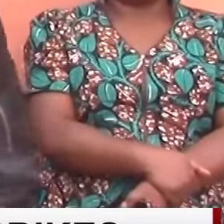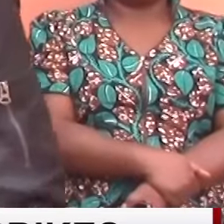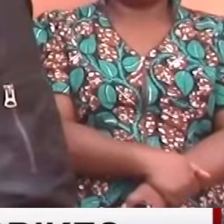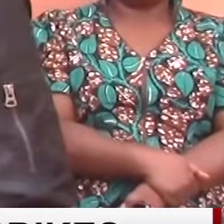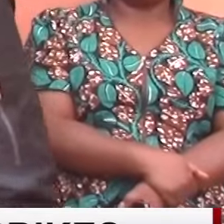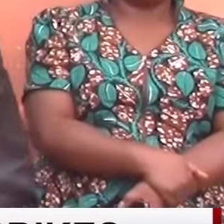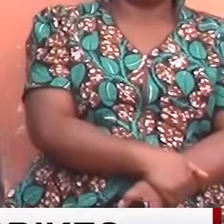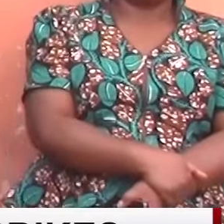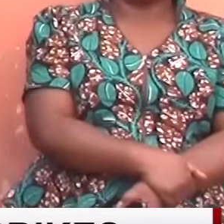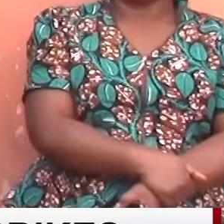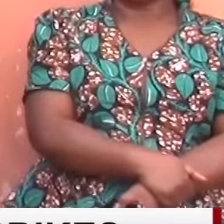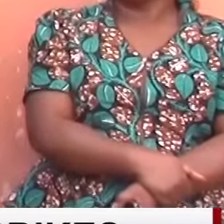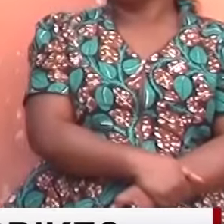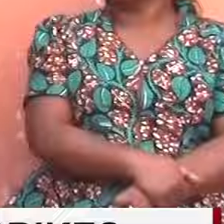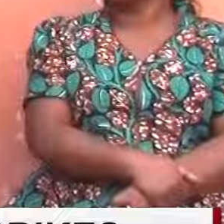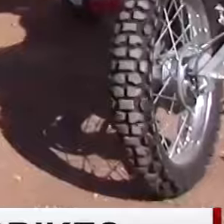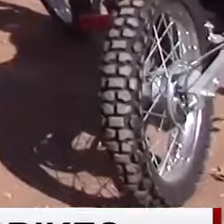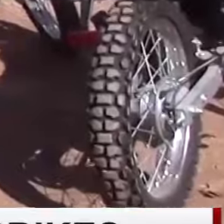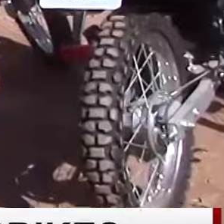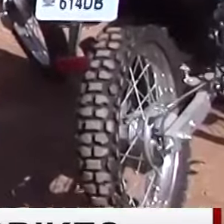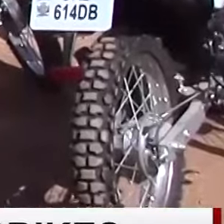for intended purposes.